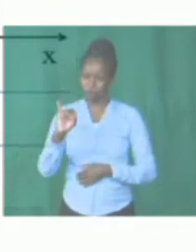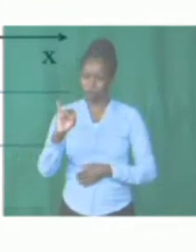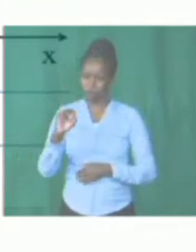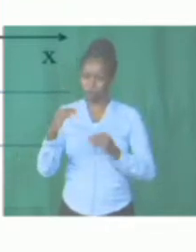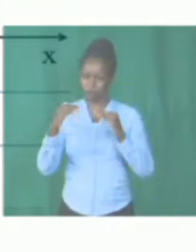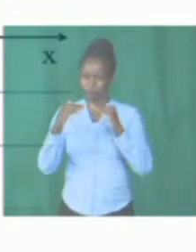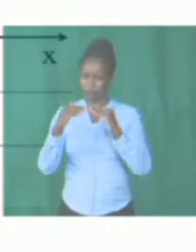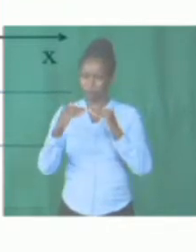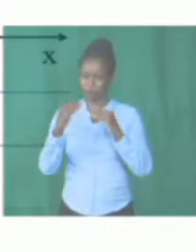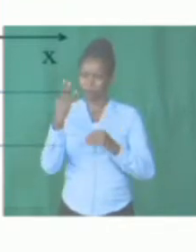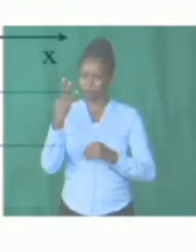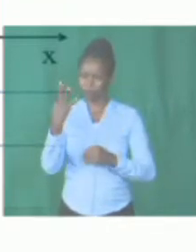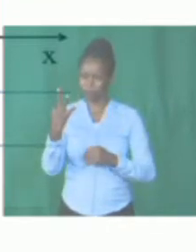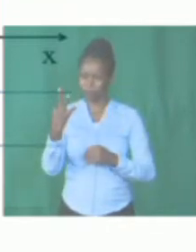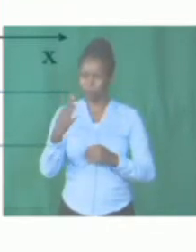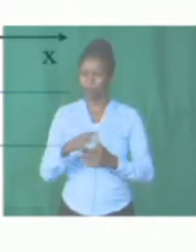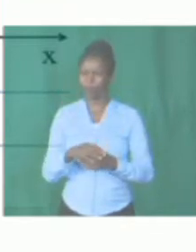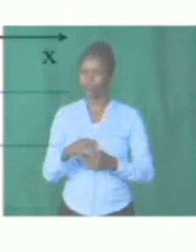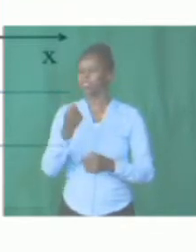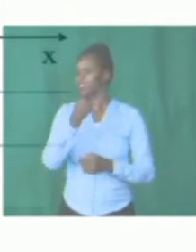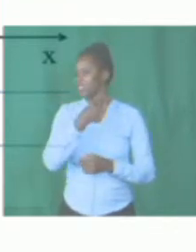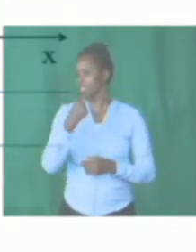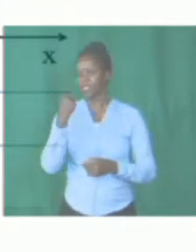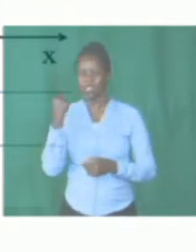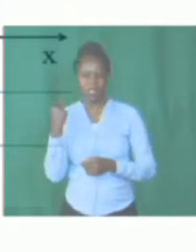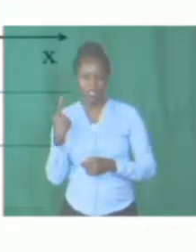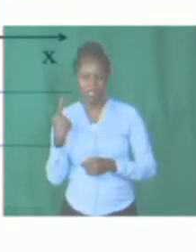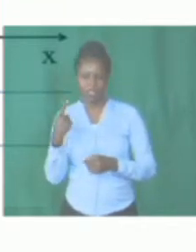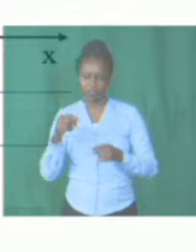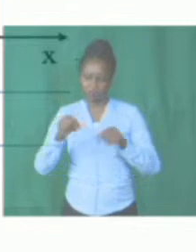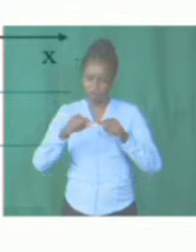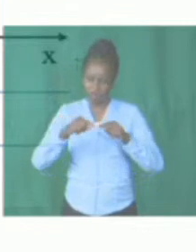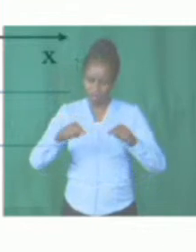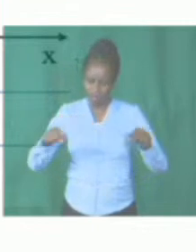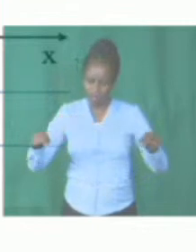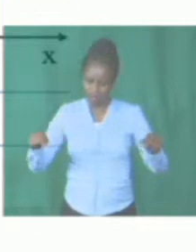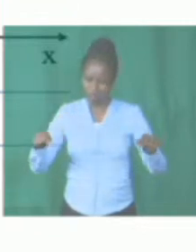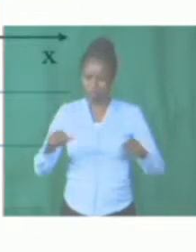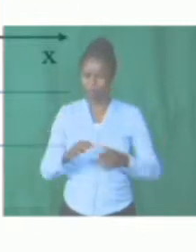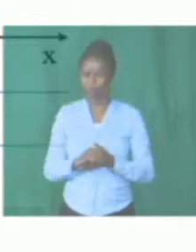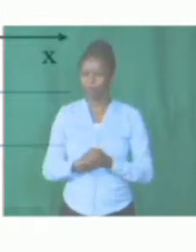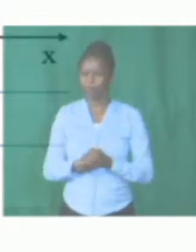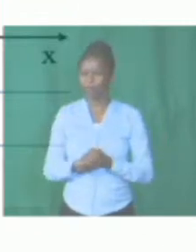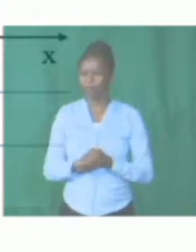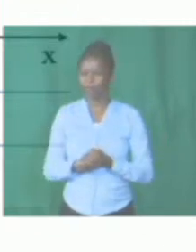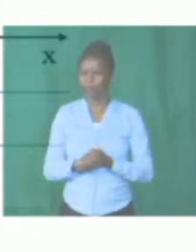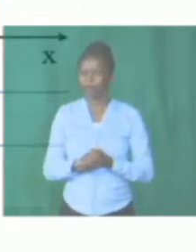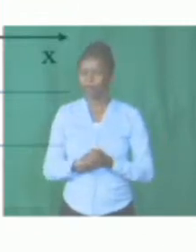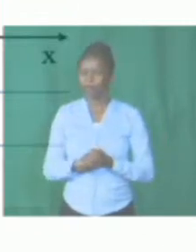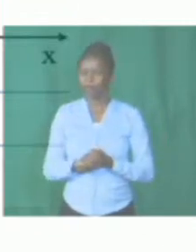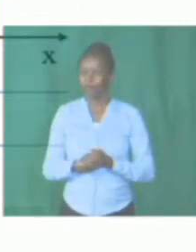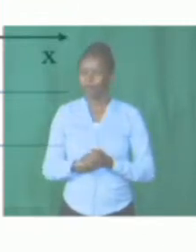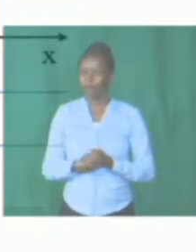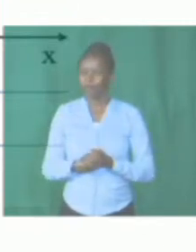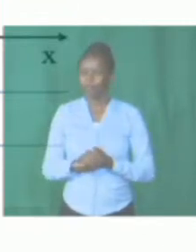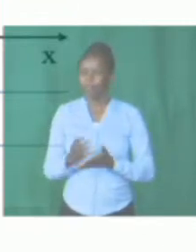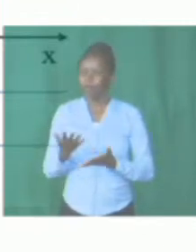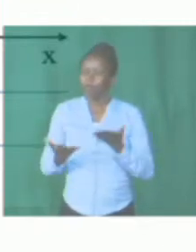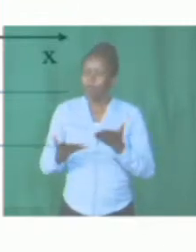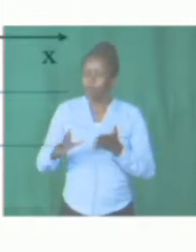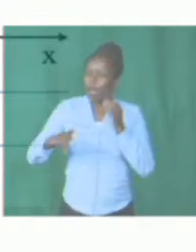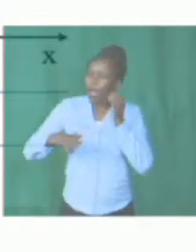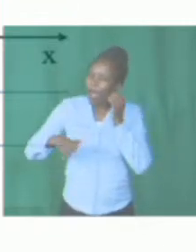this 3. So that is how easily you can get the length of this line. Okay, let's go to another